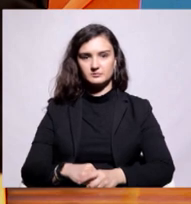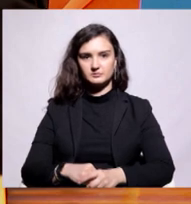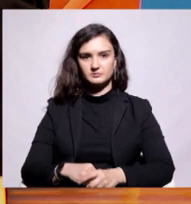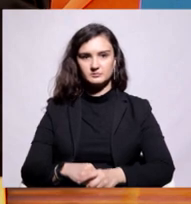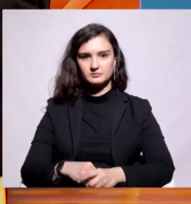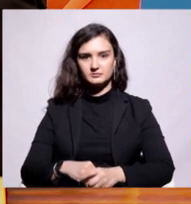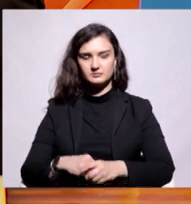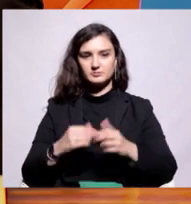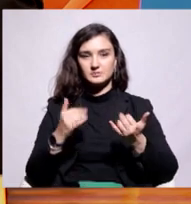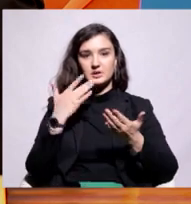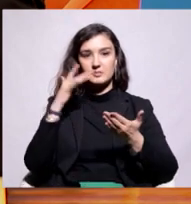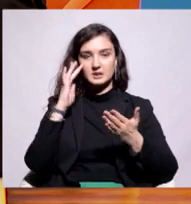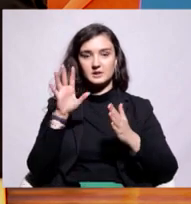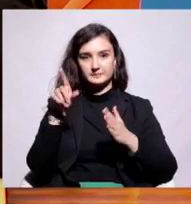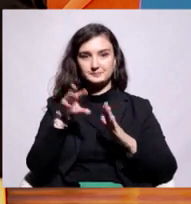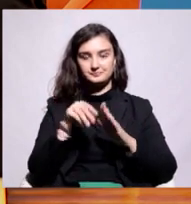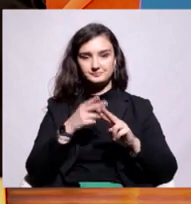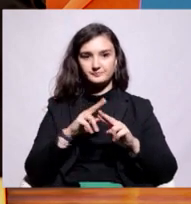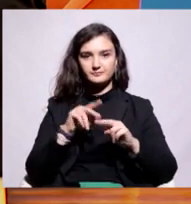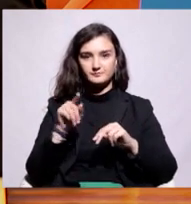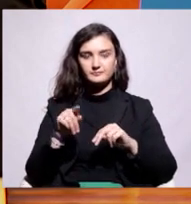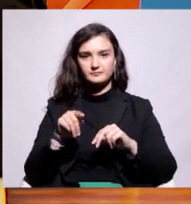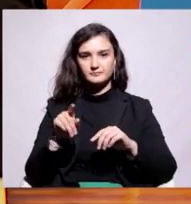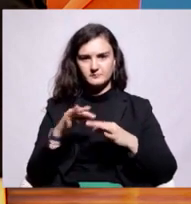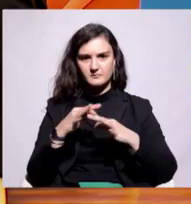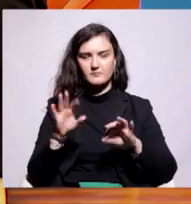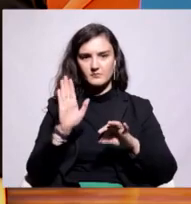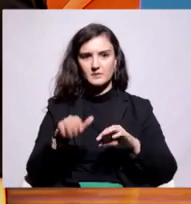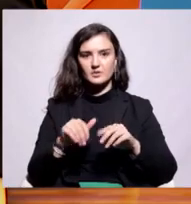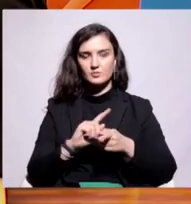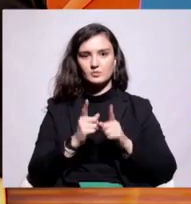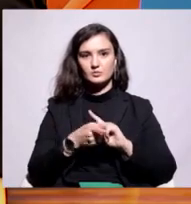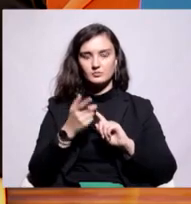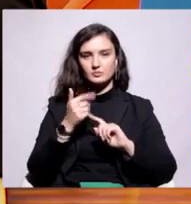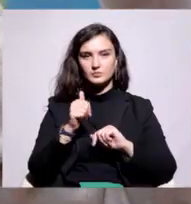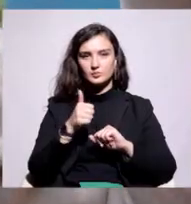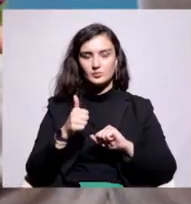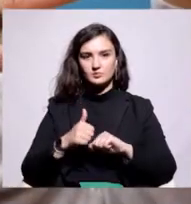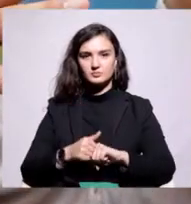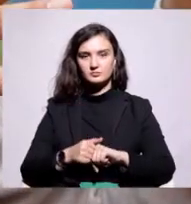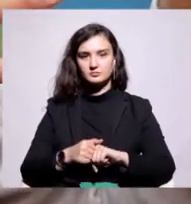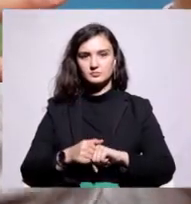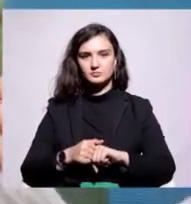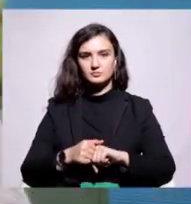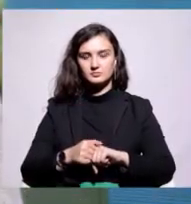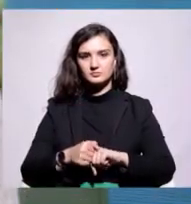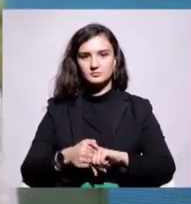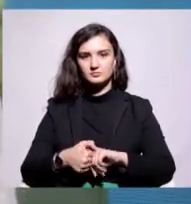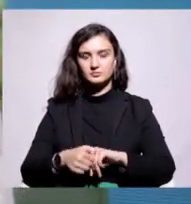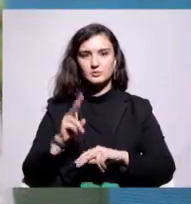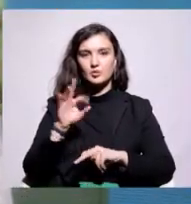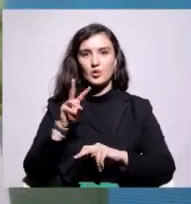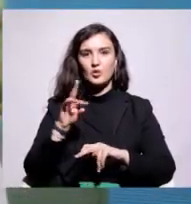Now, the American setting that allows him to contrast idyllic colonial life with